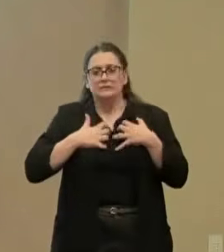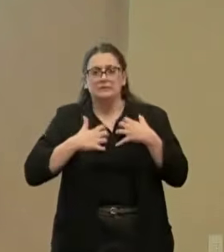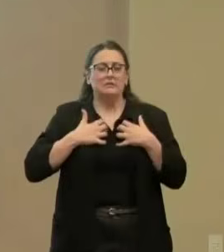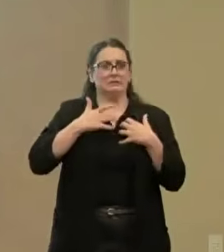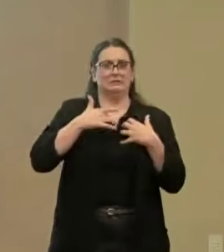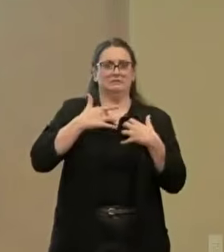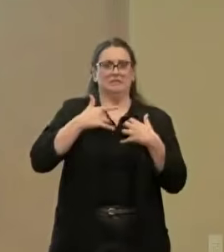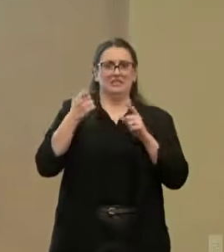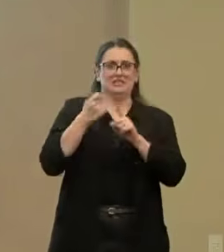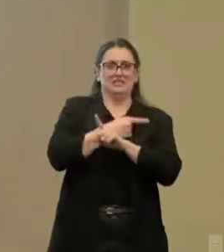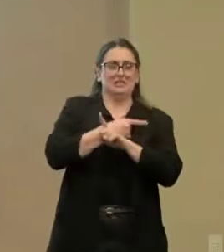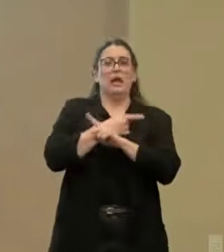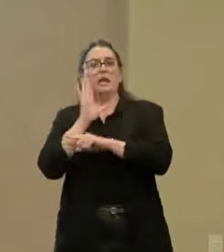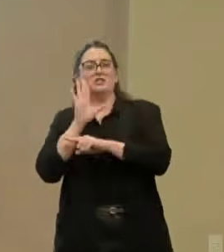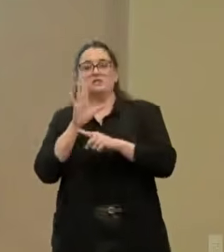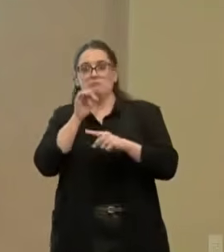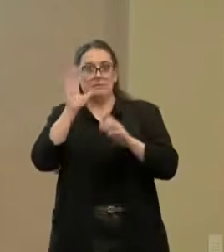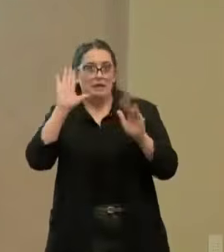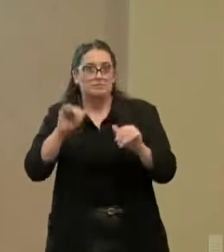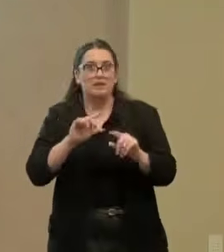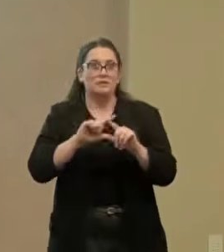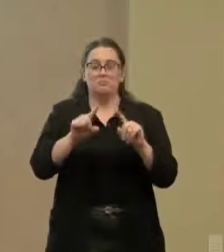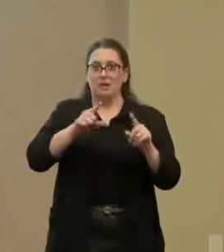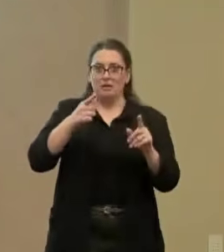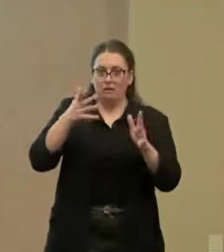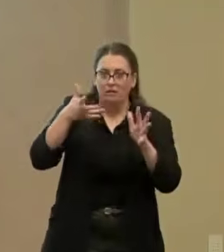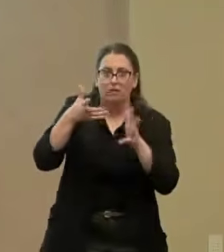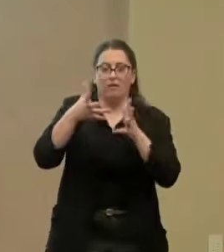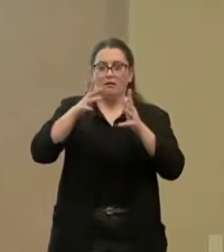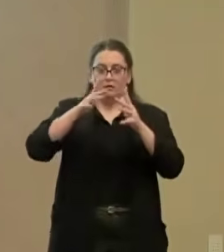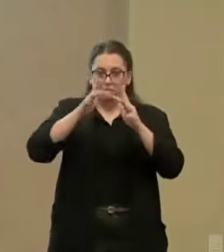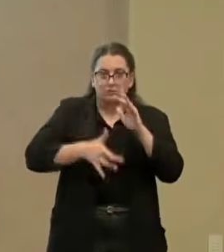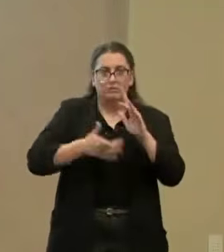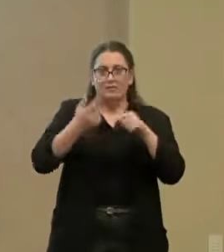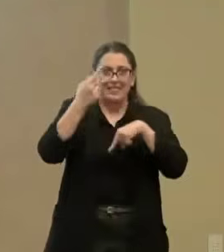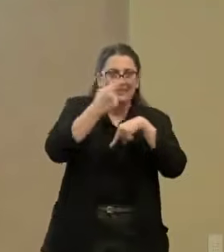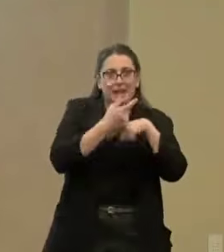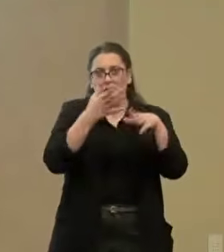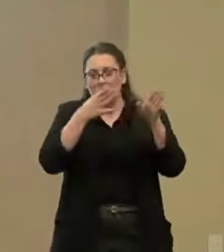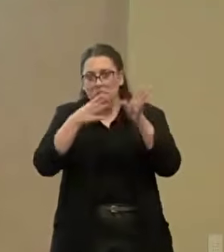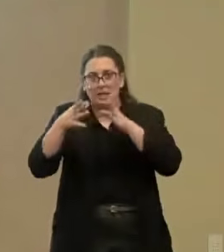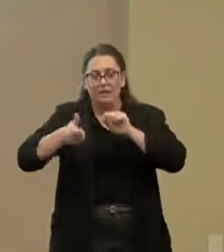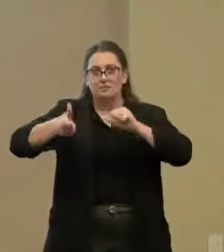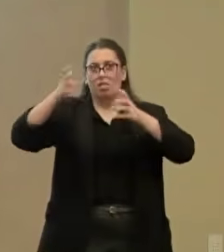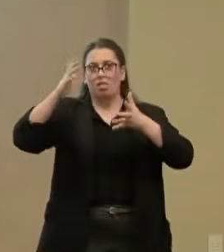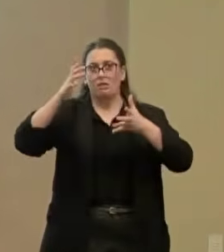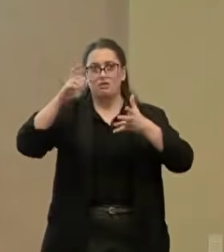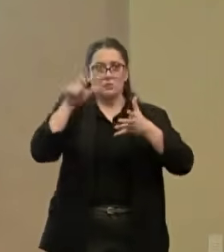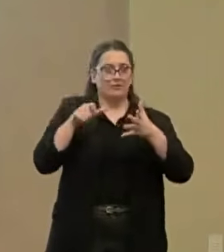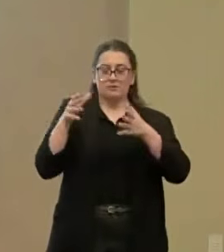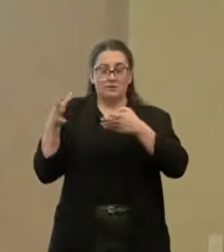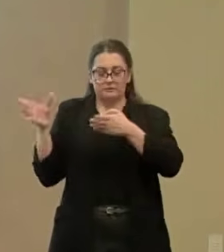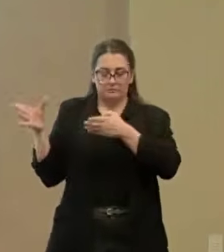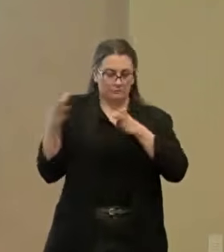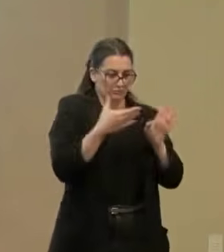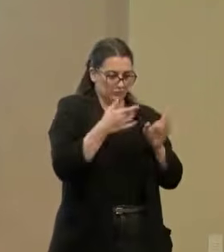all of a sudden everything just kind of falls apart in terms of like either the day or her plans or whatever. So then we have to like quickly